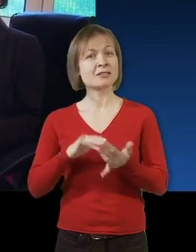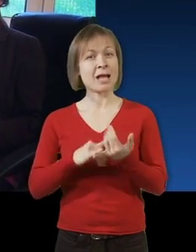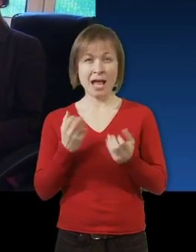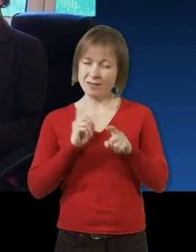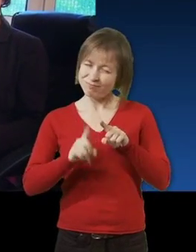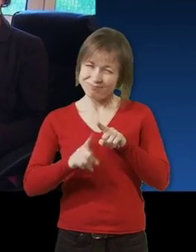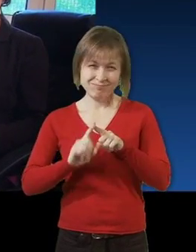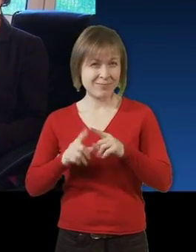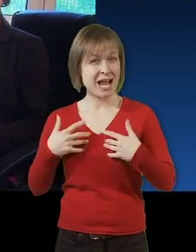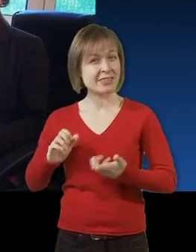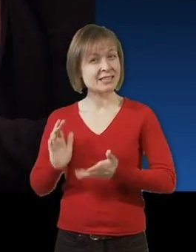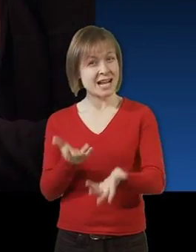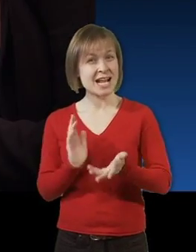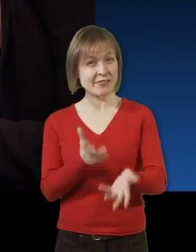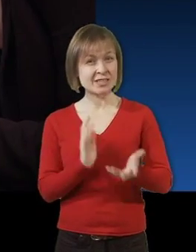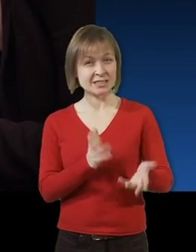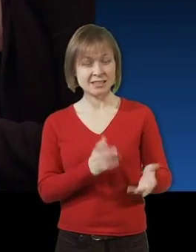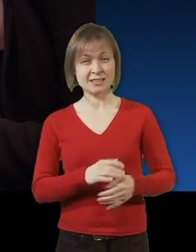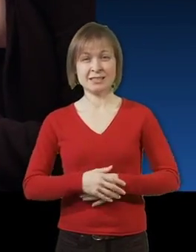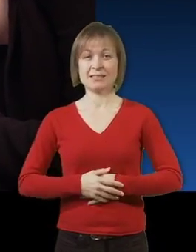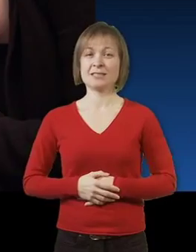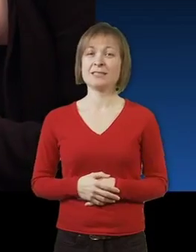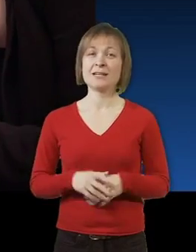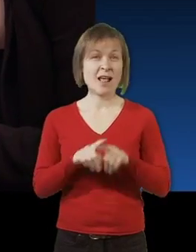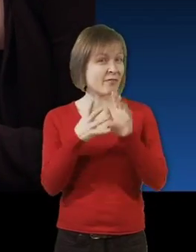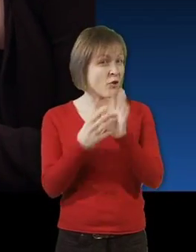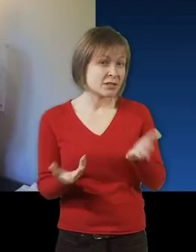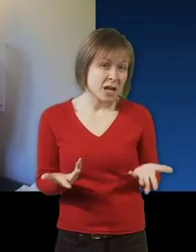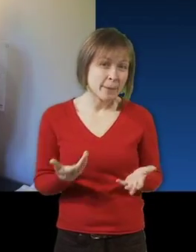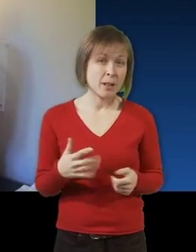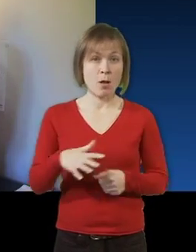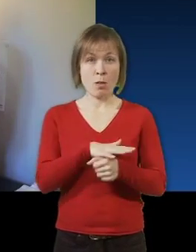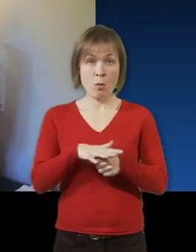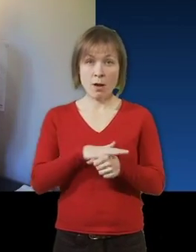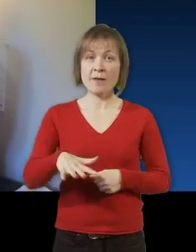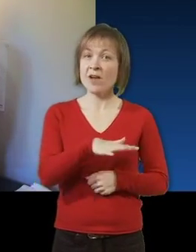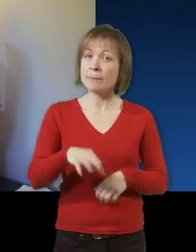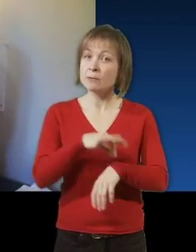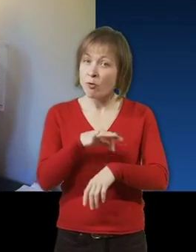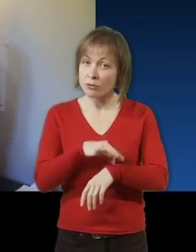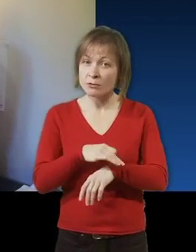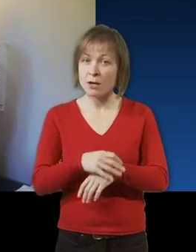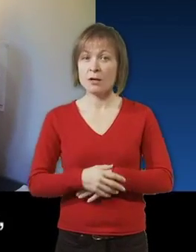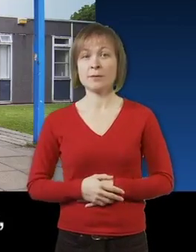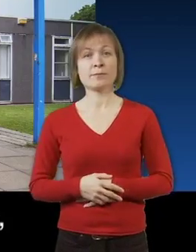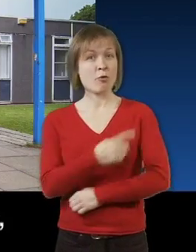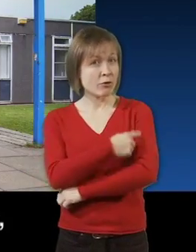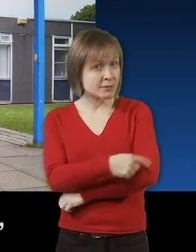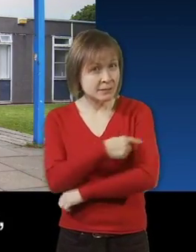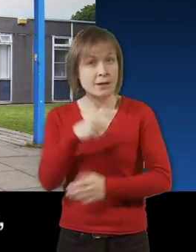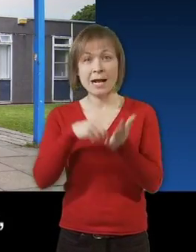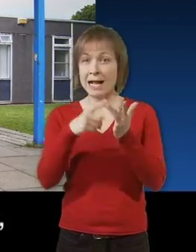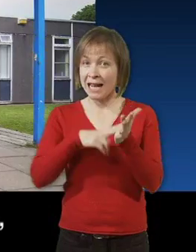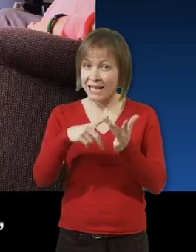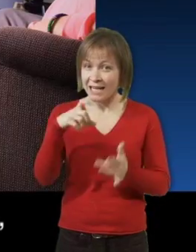The NHS provides many different health services. For example, there are local family doctors,